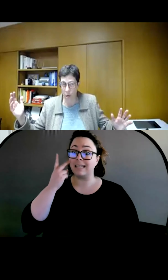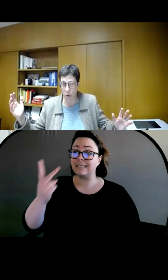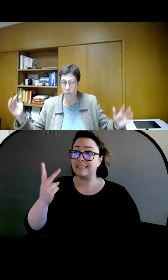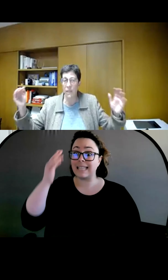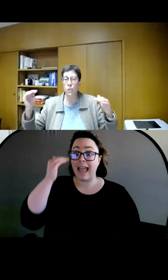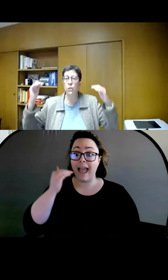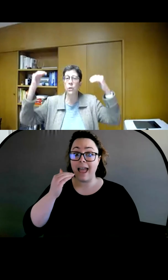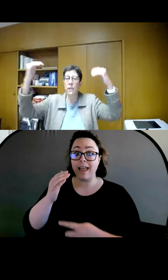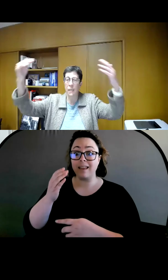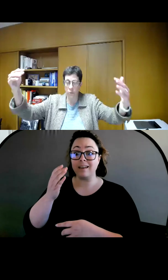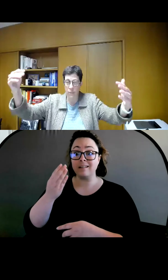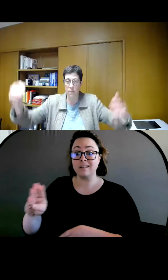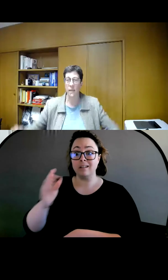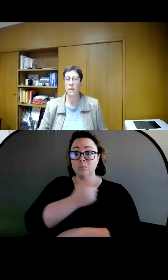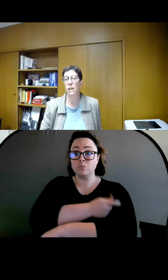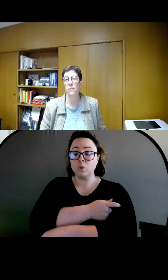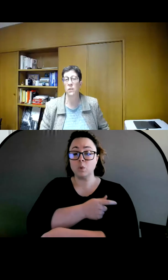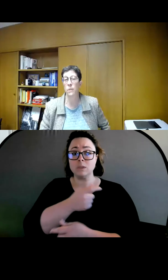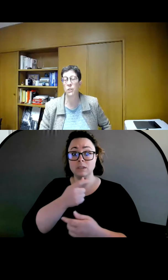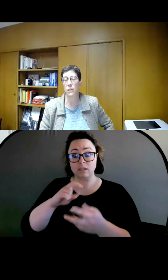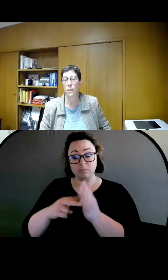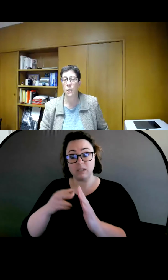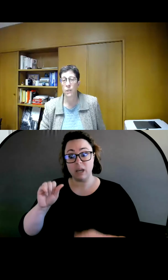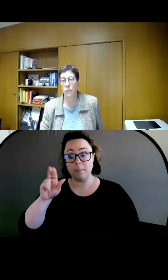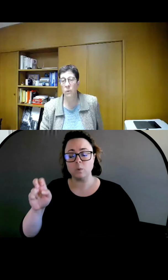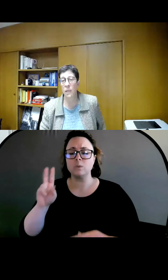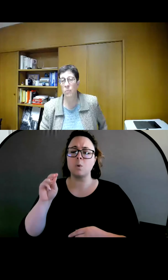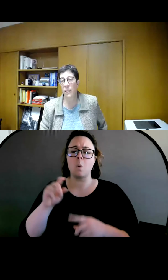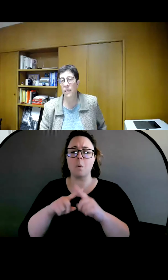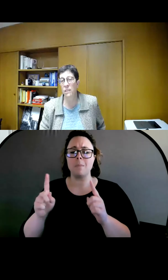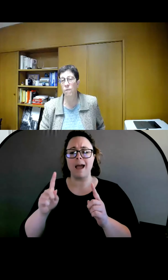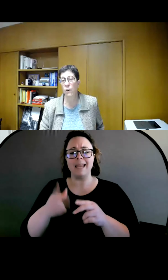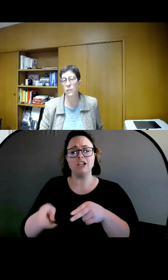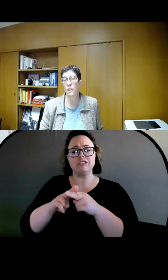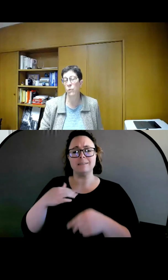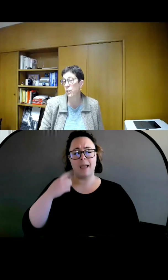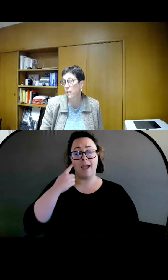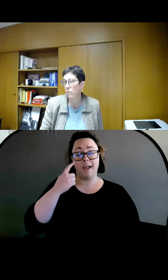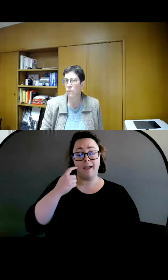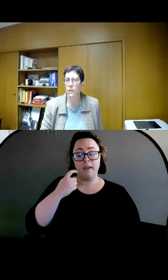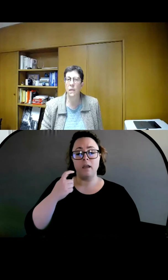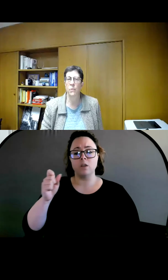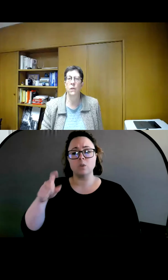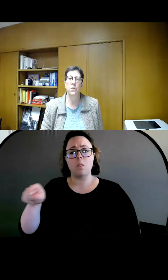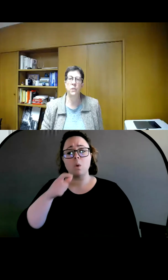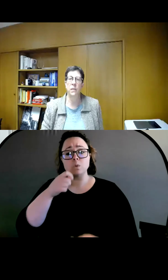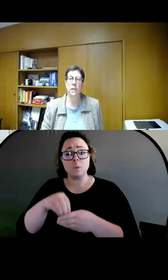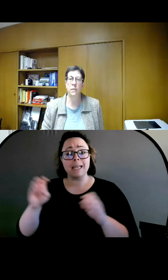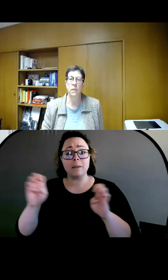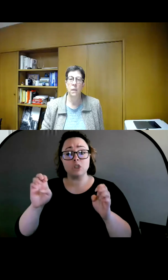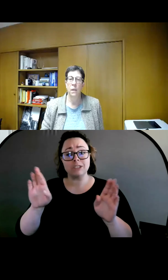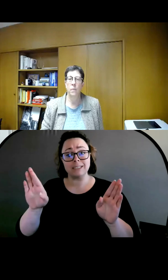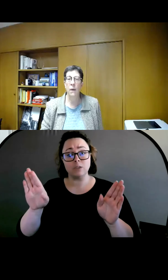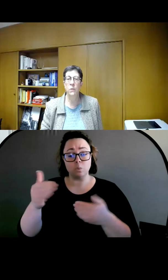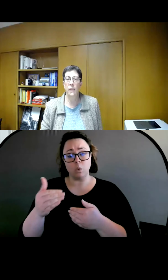Don't know, but it sure increases my index of suspicion. So we're really pleased that folks in the emergency room, for example, are using